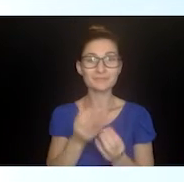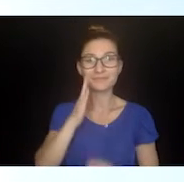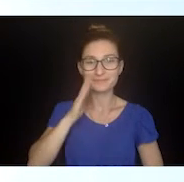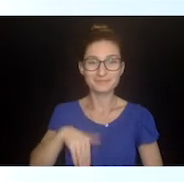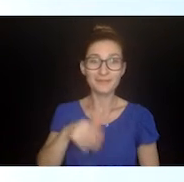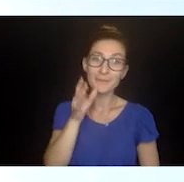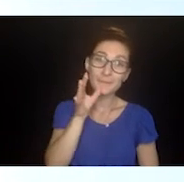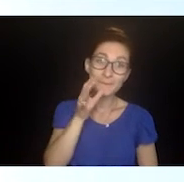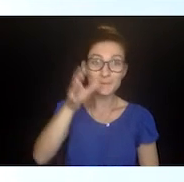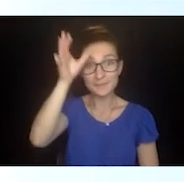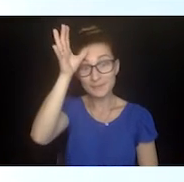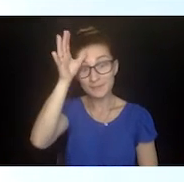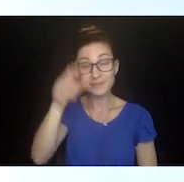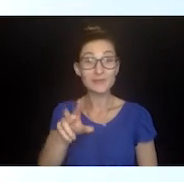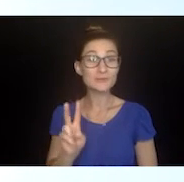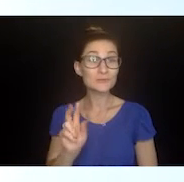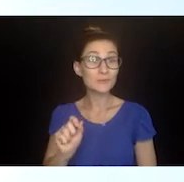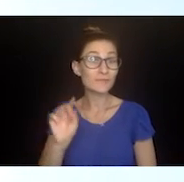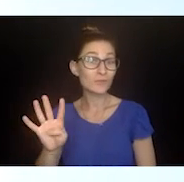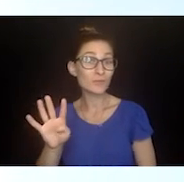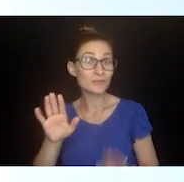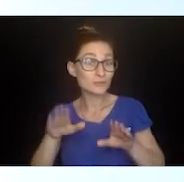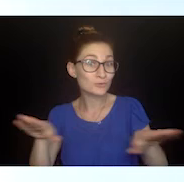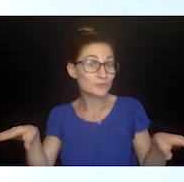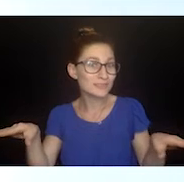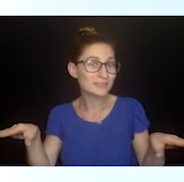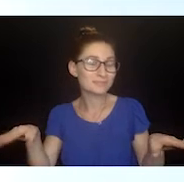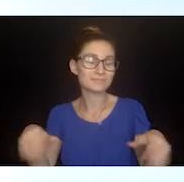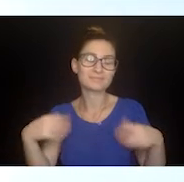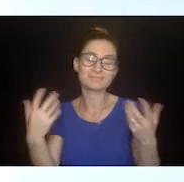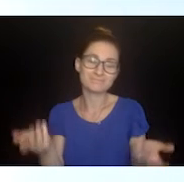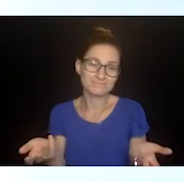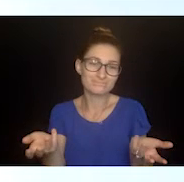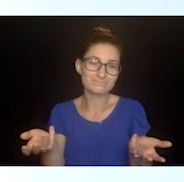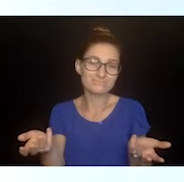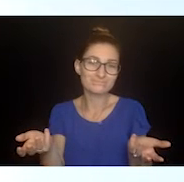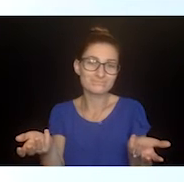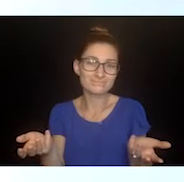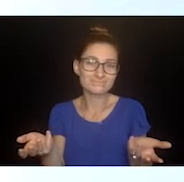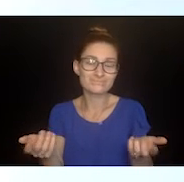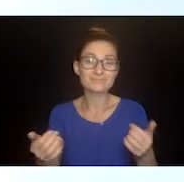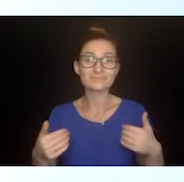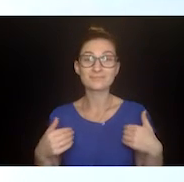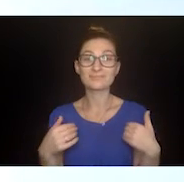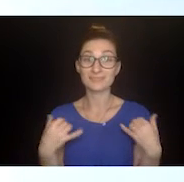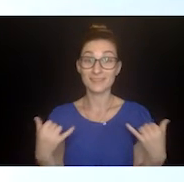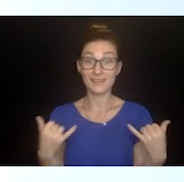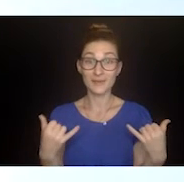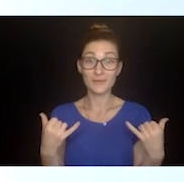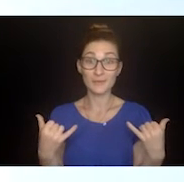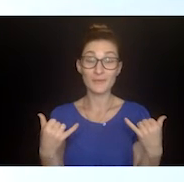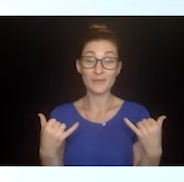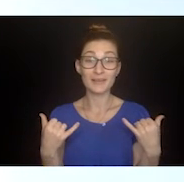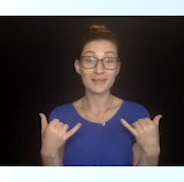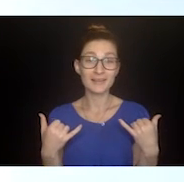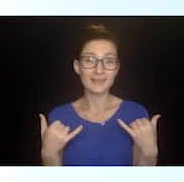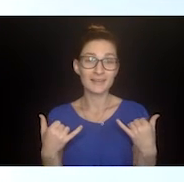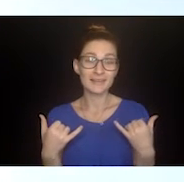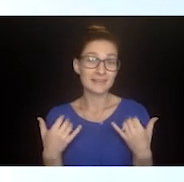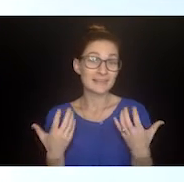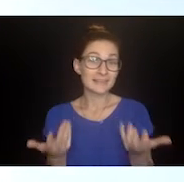dad, the 2.4 children? Well, I have now stepped